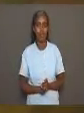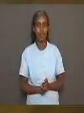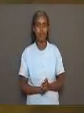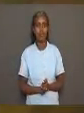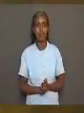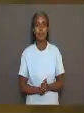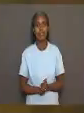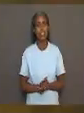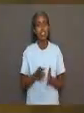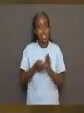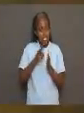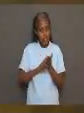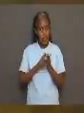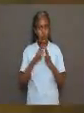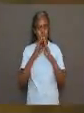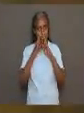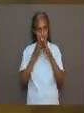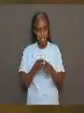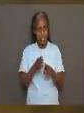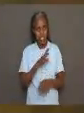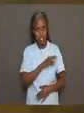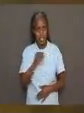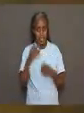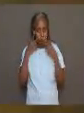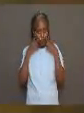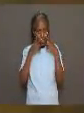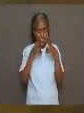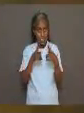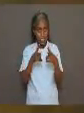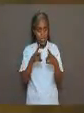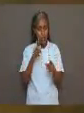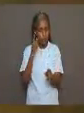Let us review the answers, and you can see if you are